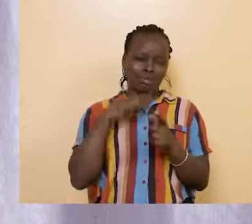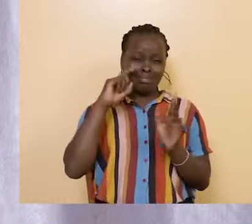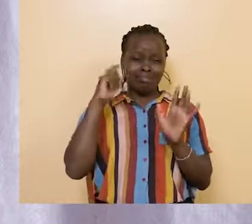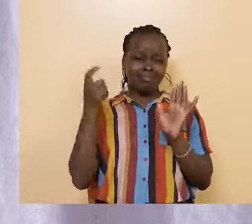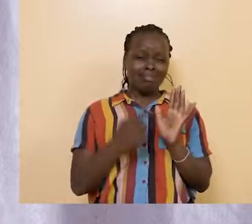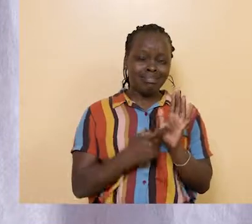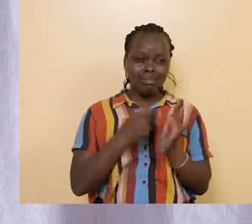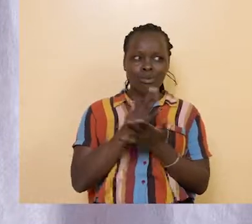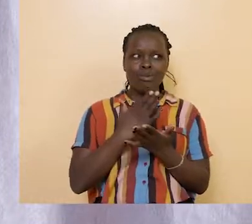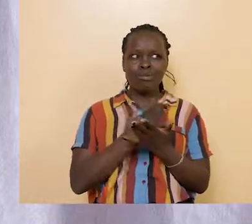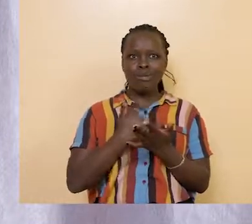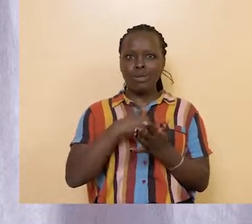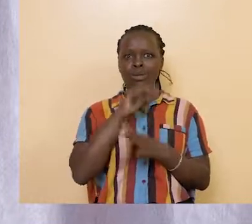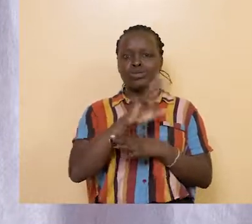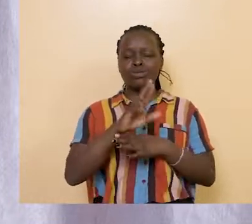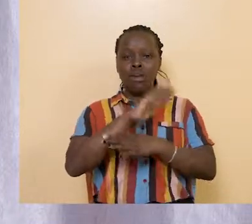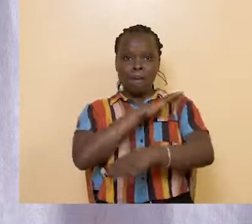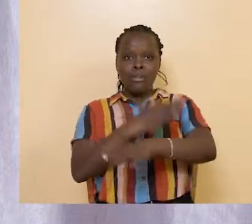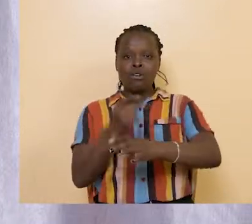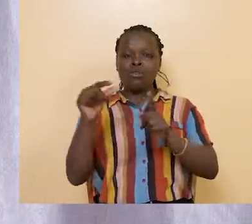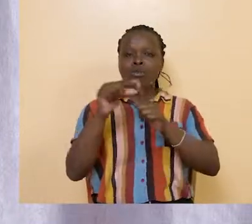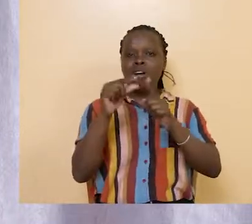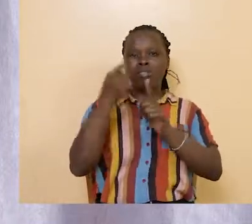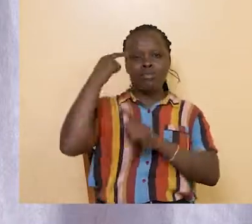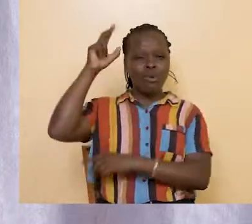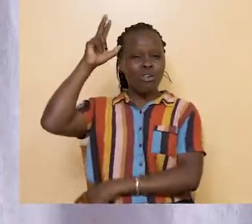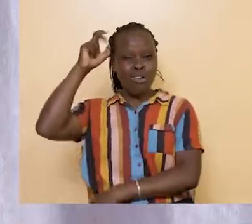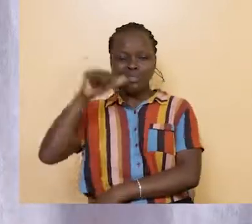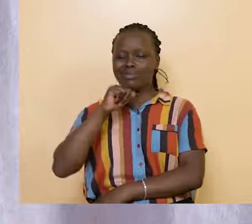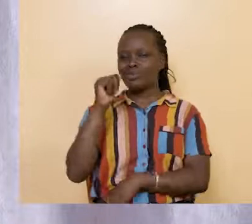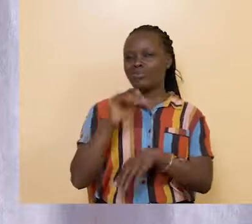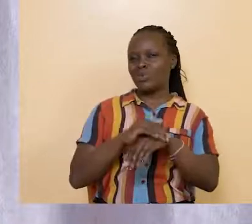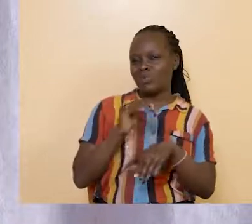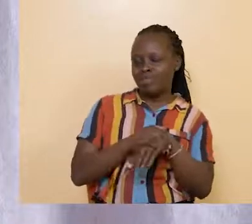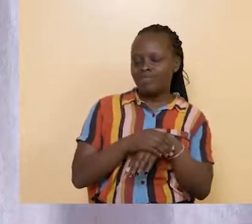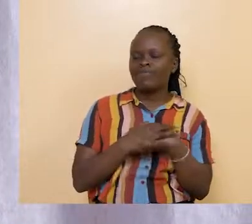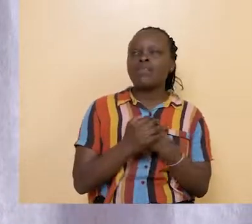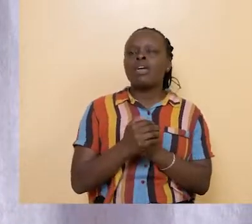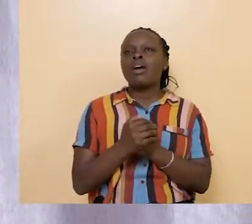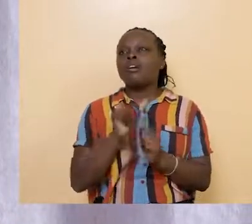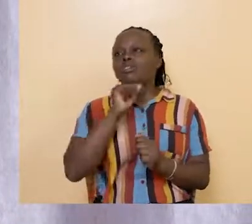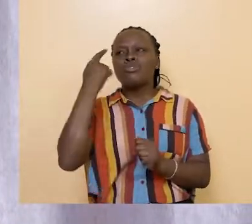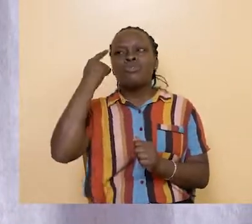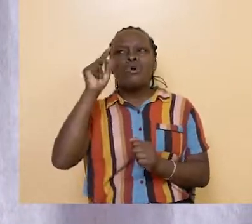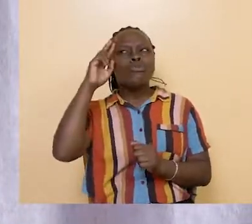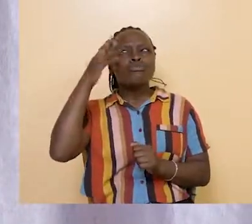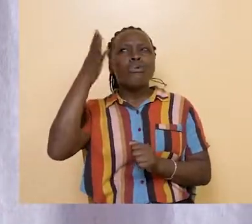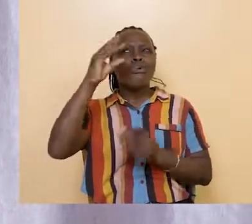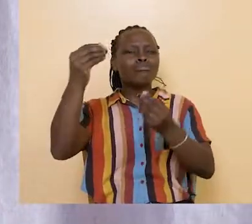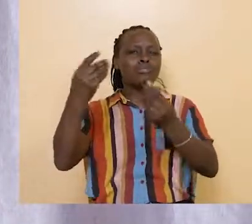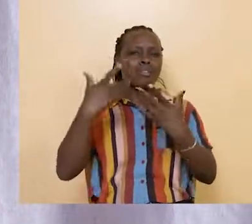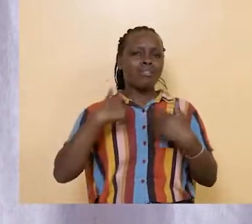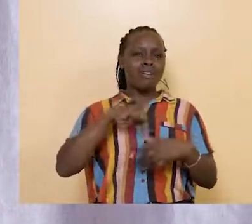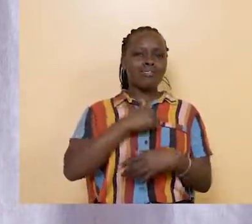that we are using the power of our words for evil and not the intent that God had for us when he created us in his